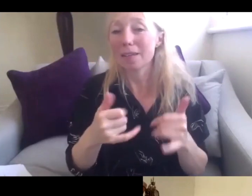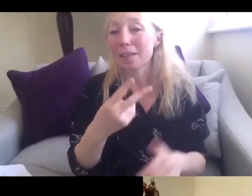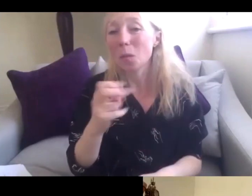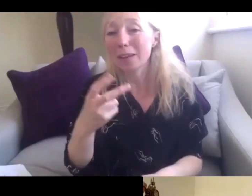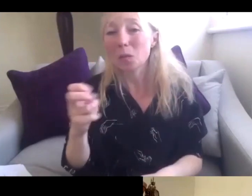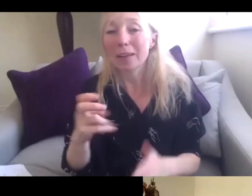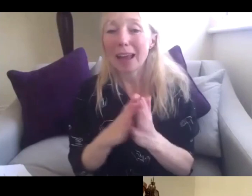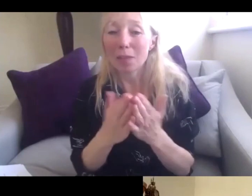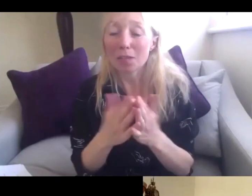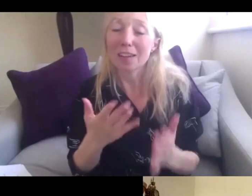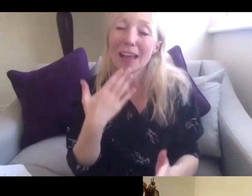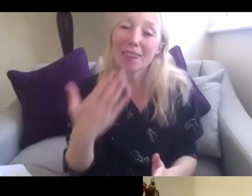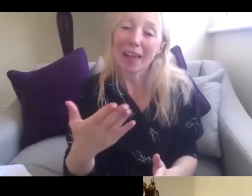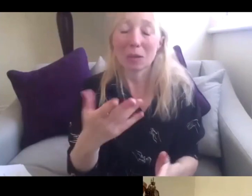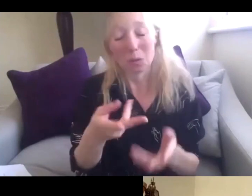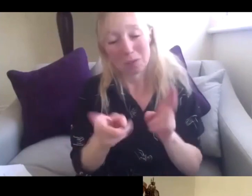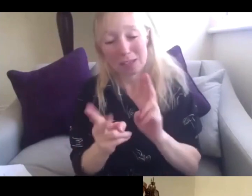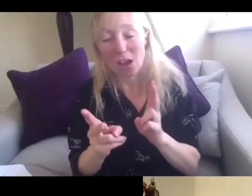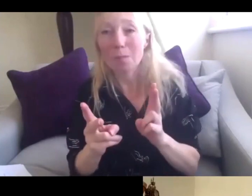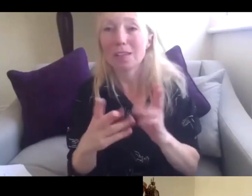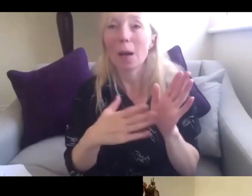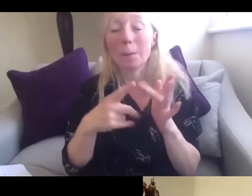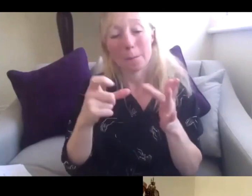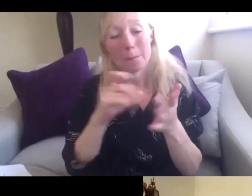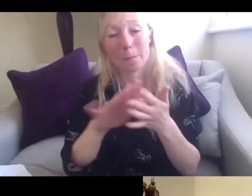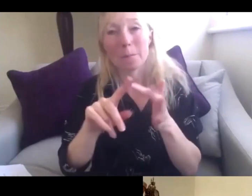Huge thanks to Michelle, our BSL interpreter today.